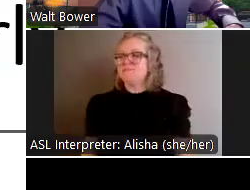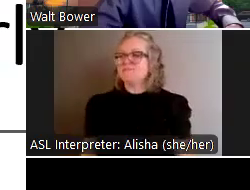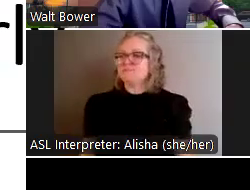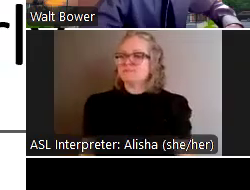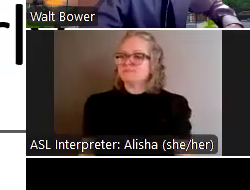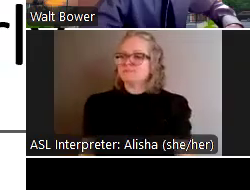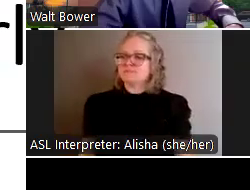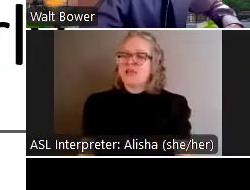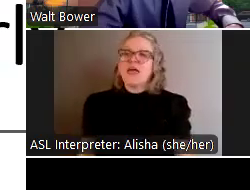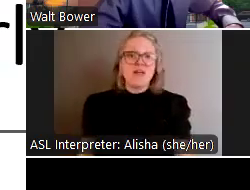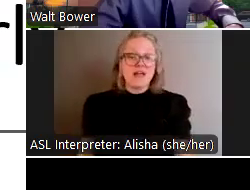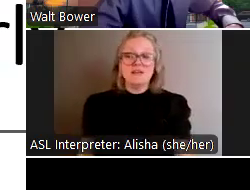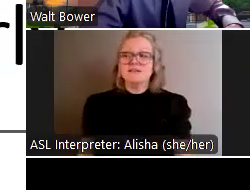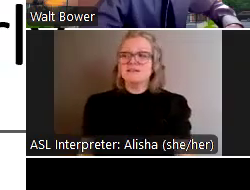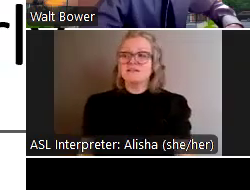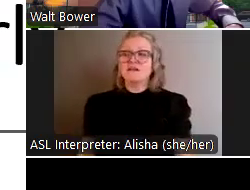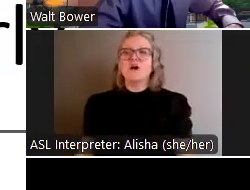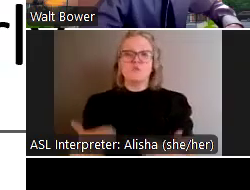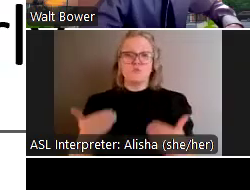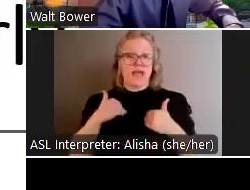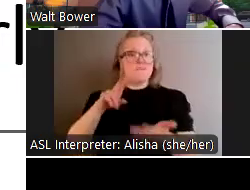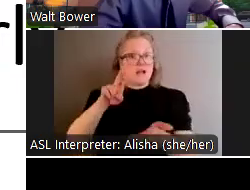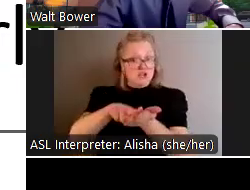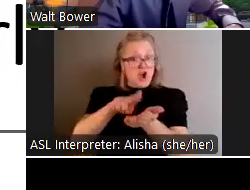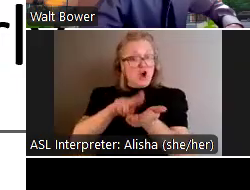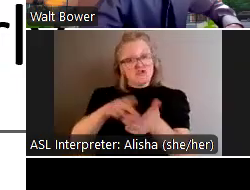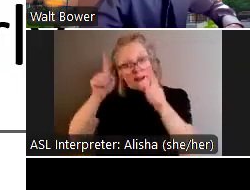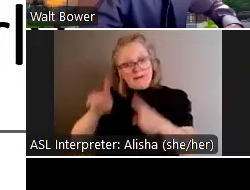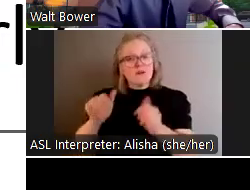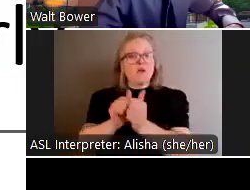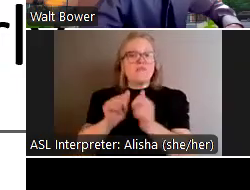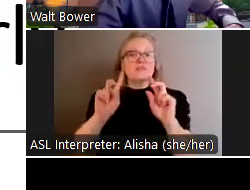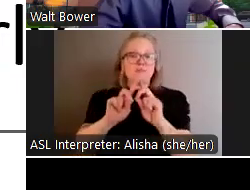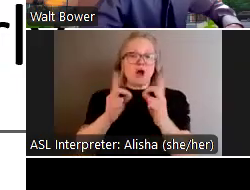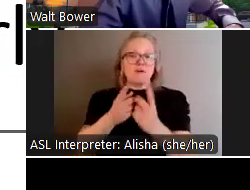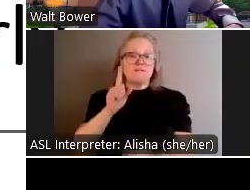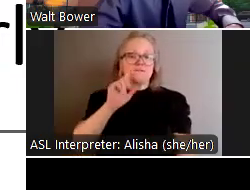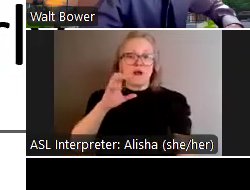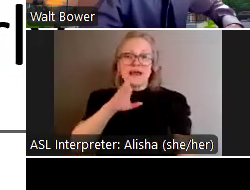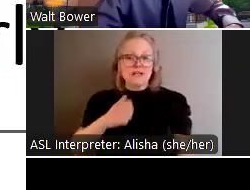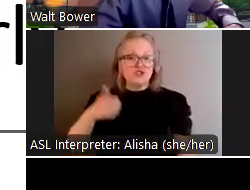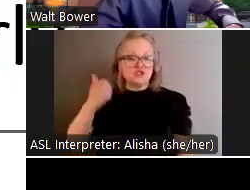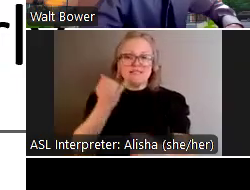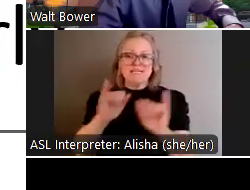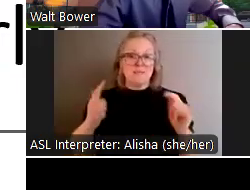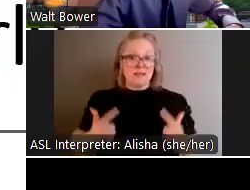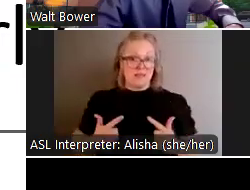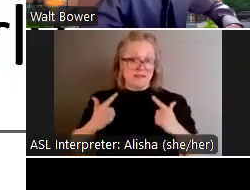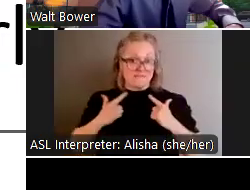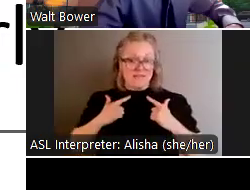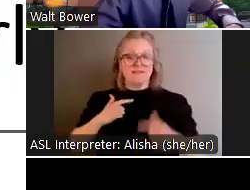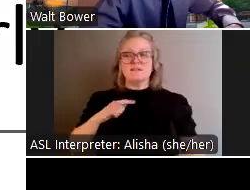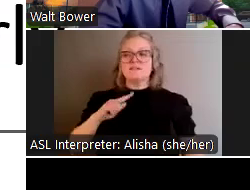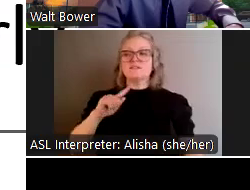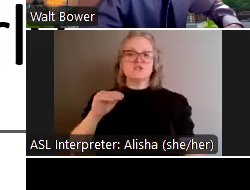And then we have a contract with the Department for Aging and Independent Living to complete our